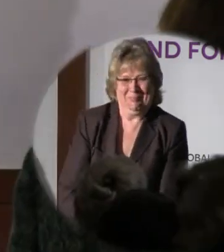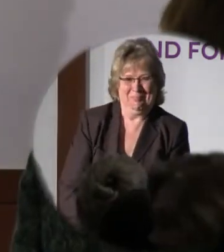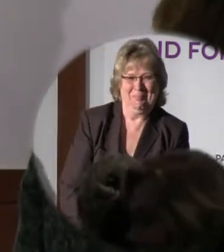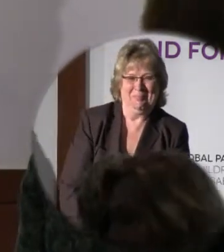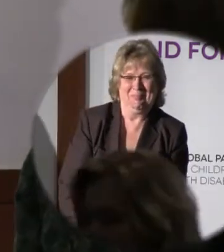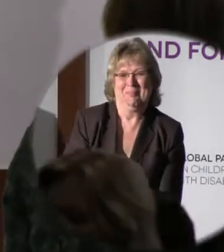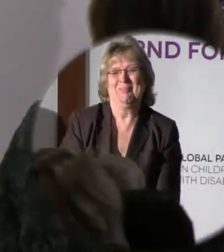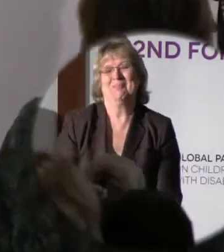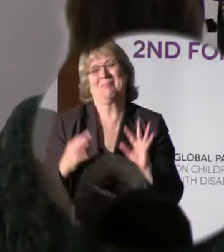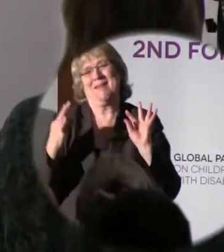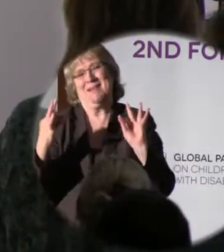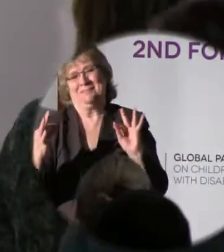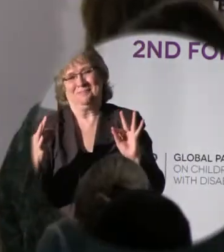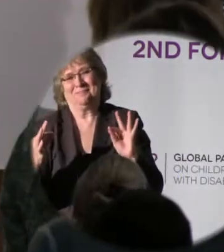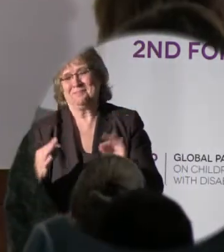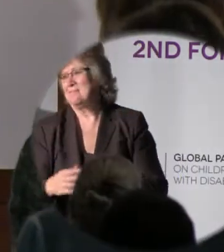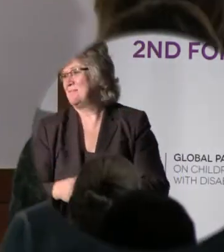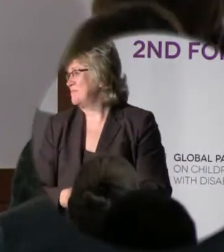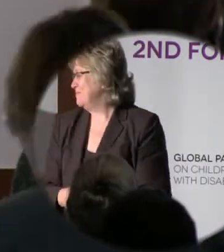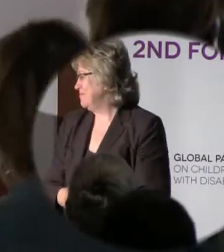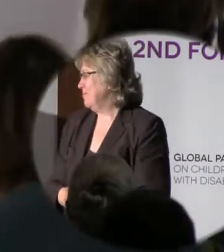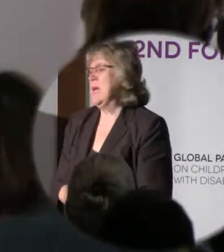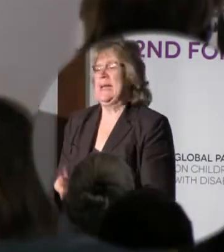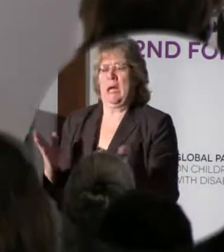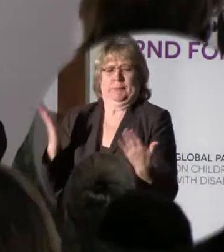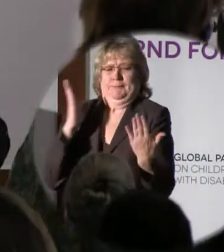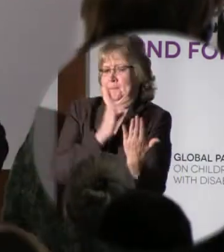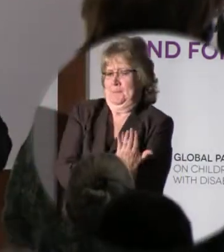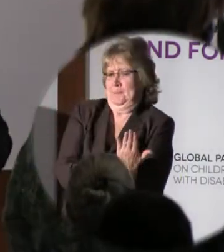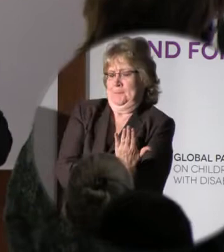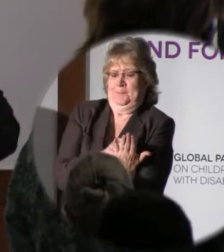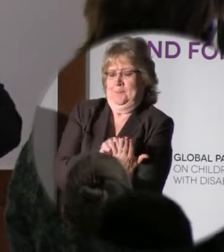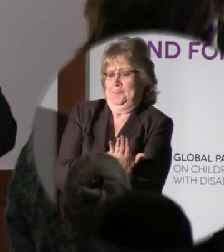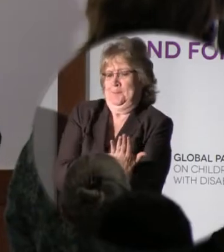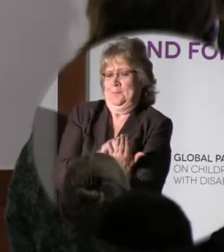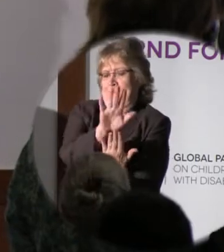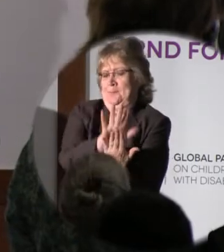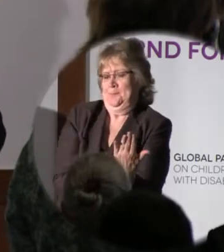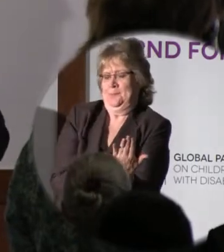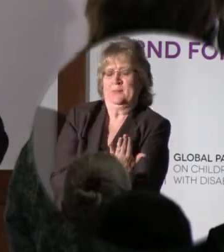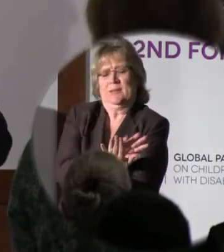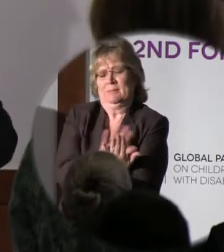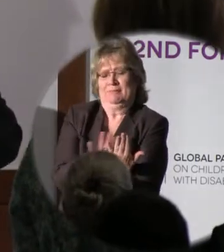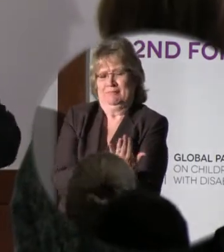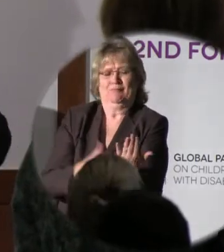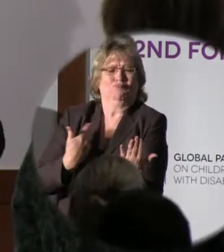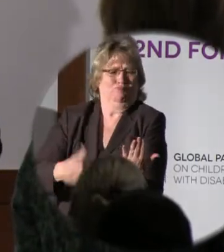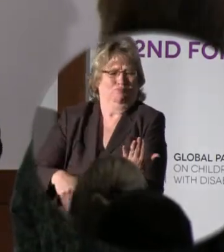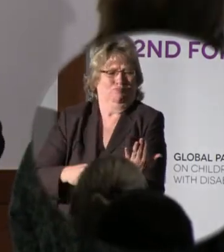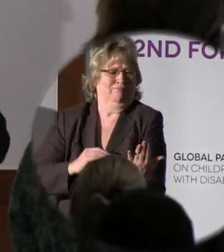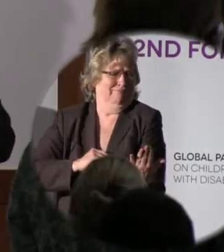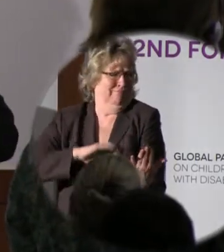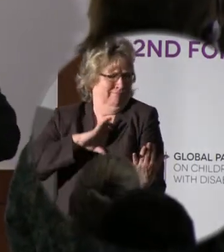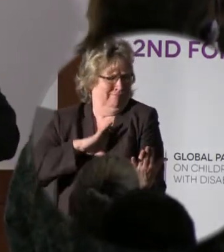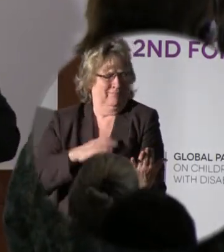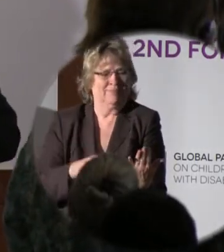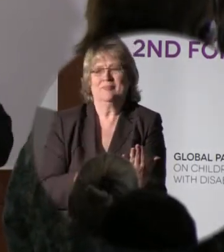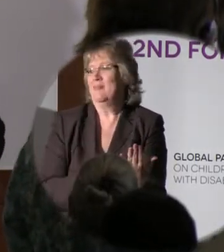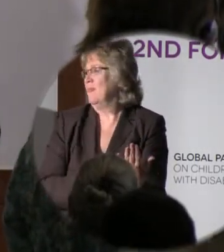So now allow me to be again serious. And I'm very honored to be asked